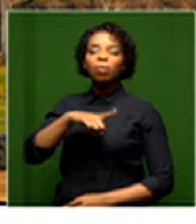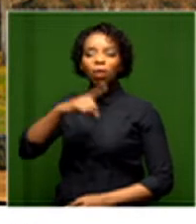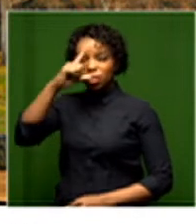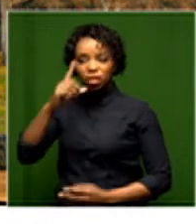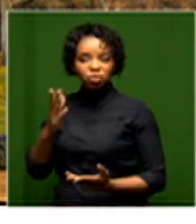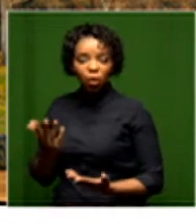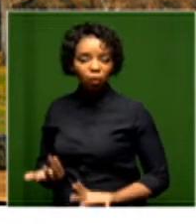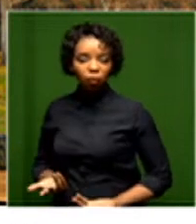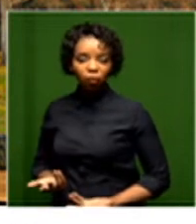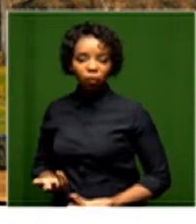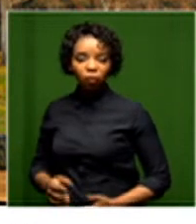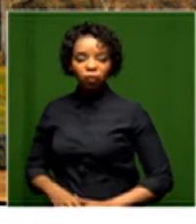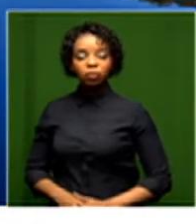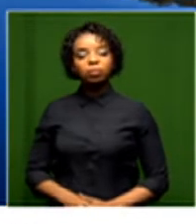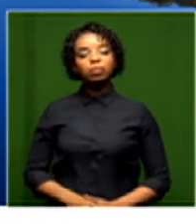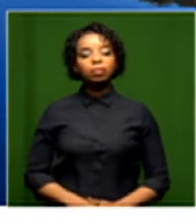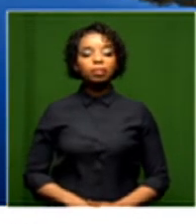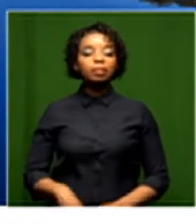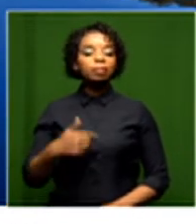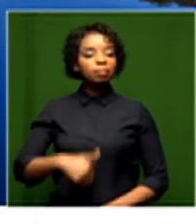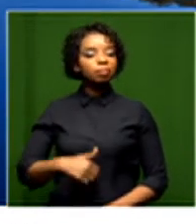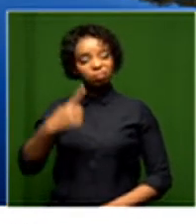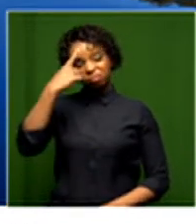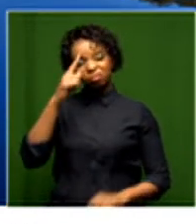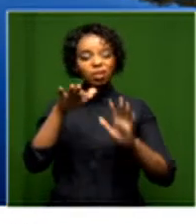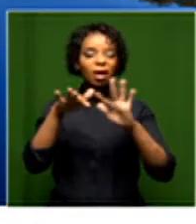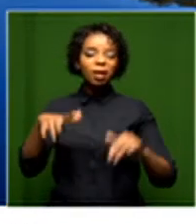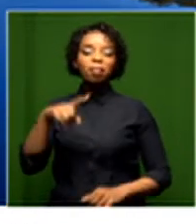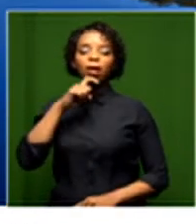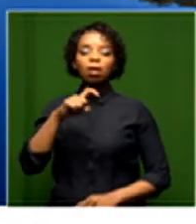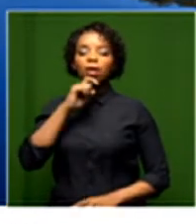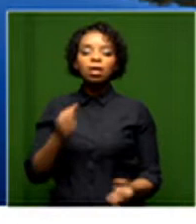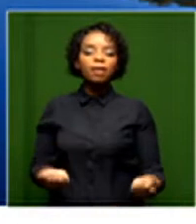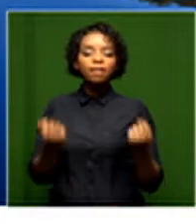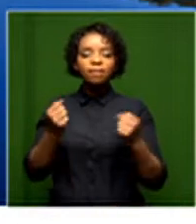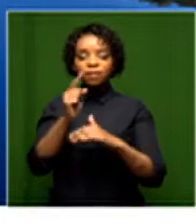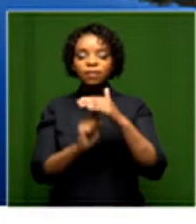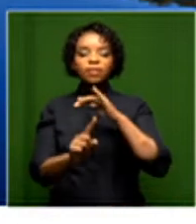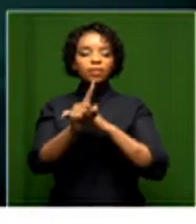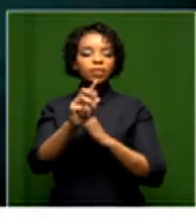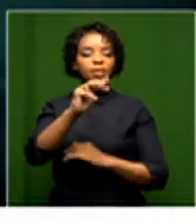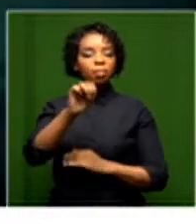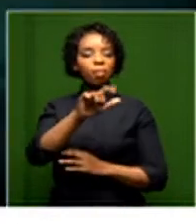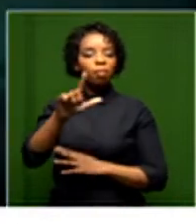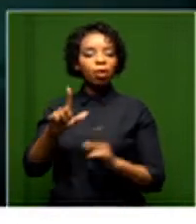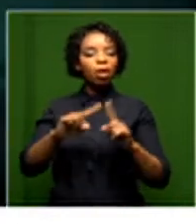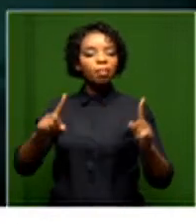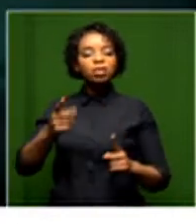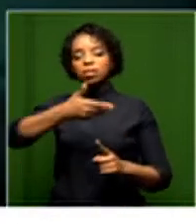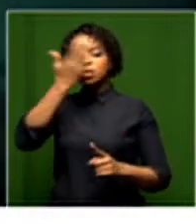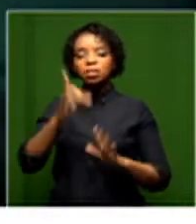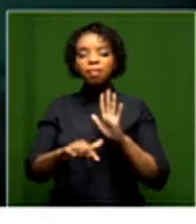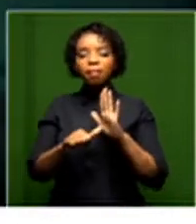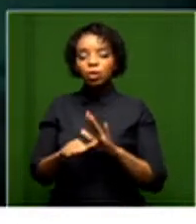I think people have got so used to going to malls and they haven't realized the importance of visiting botanical